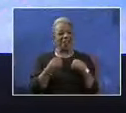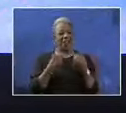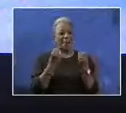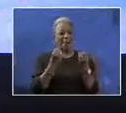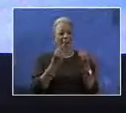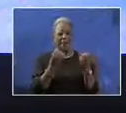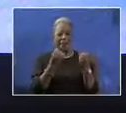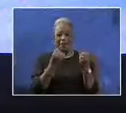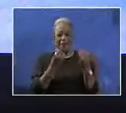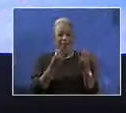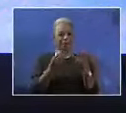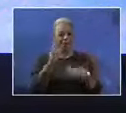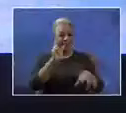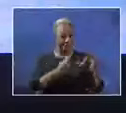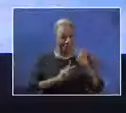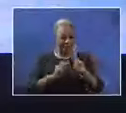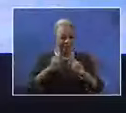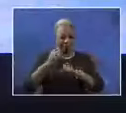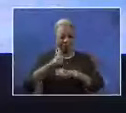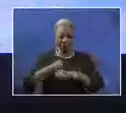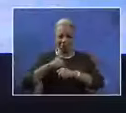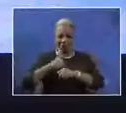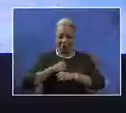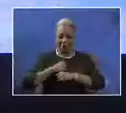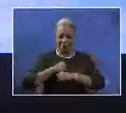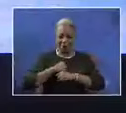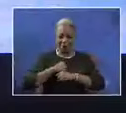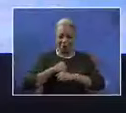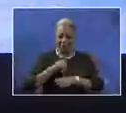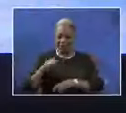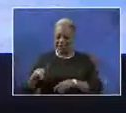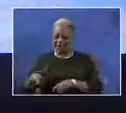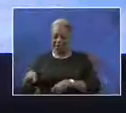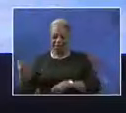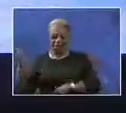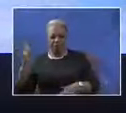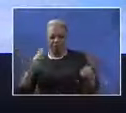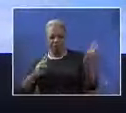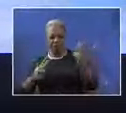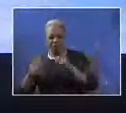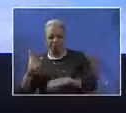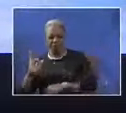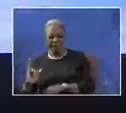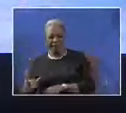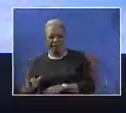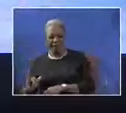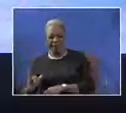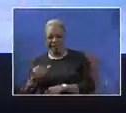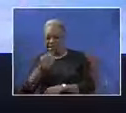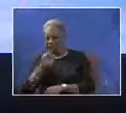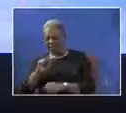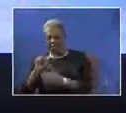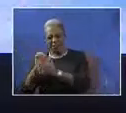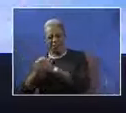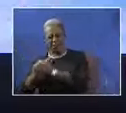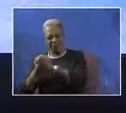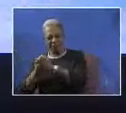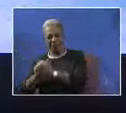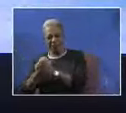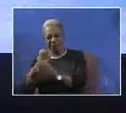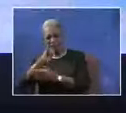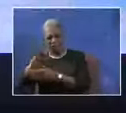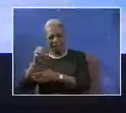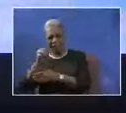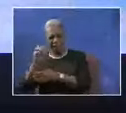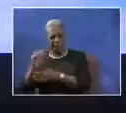And when David hears the number, instead of congratulating Joab, whom he put over